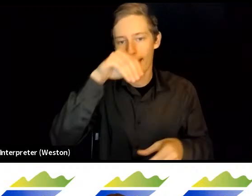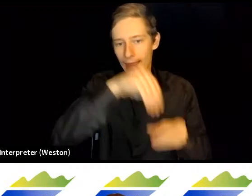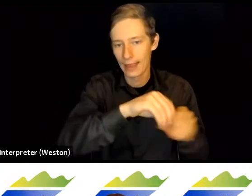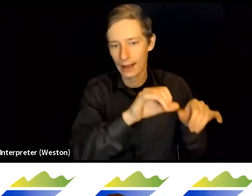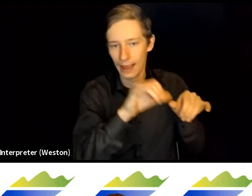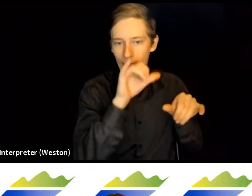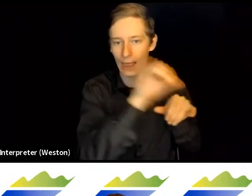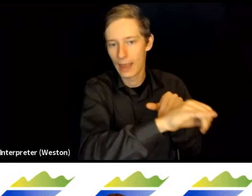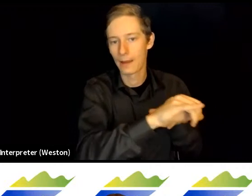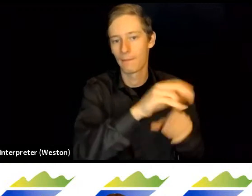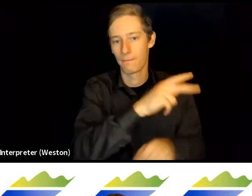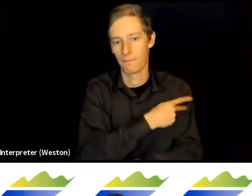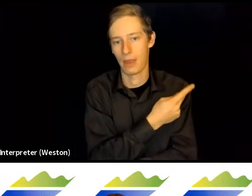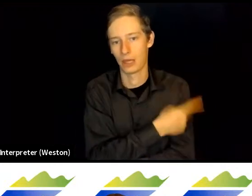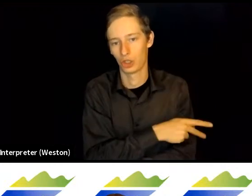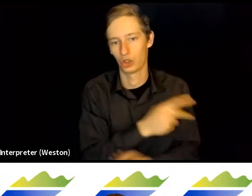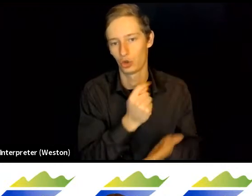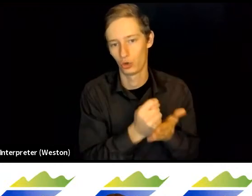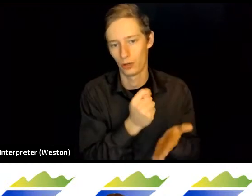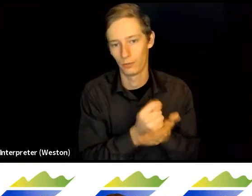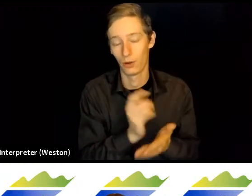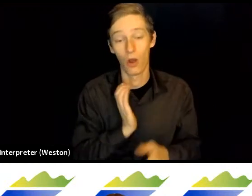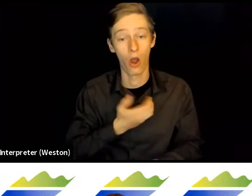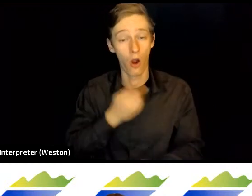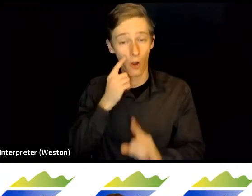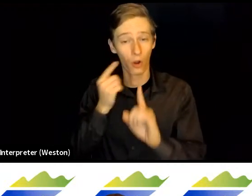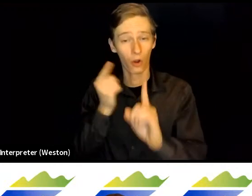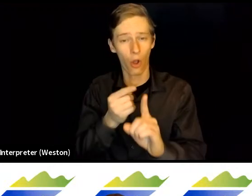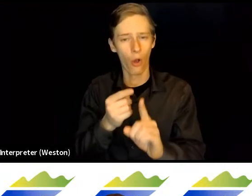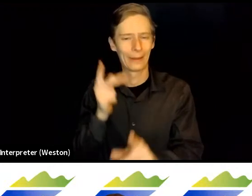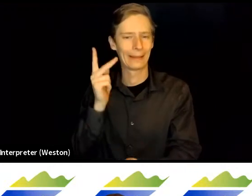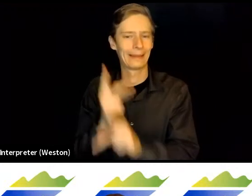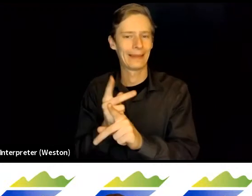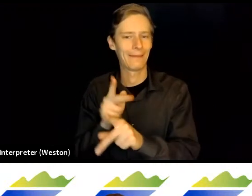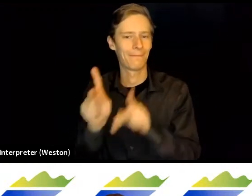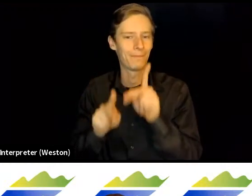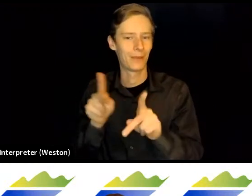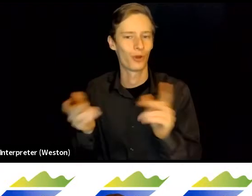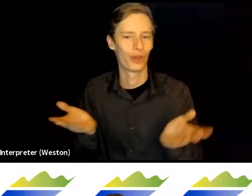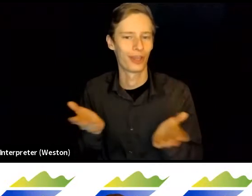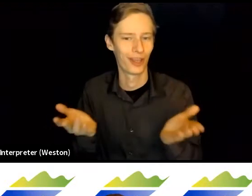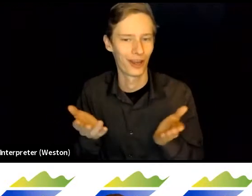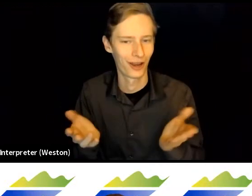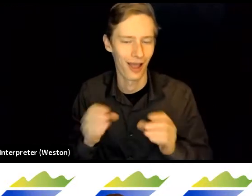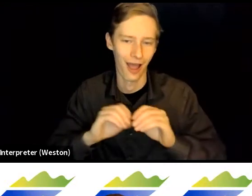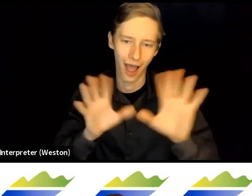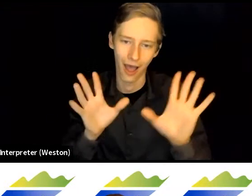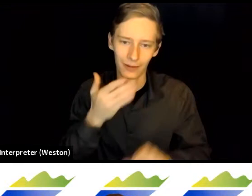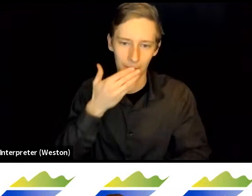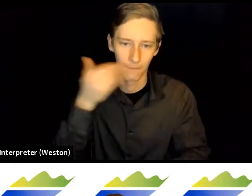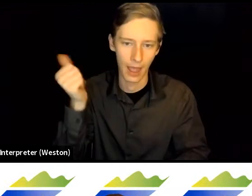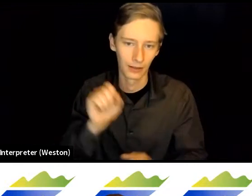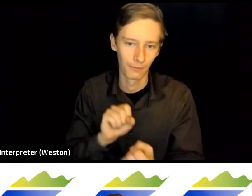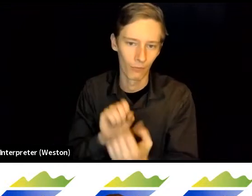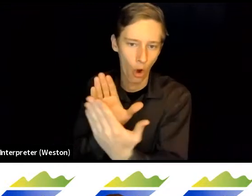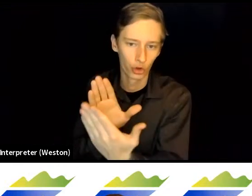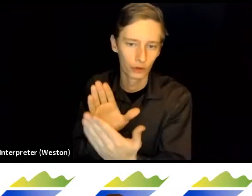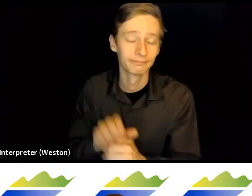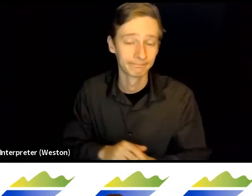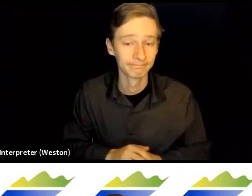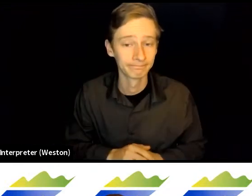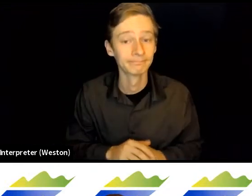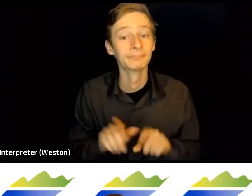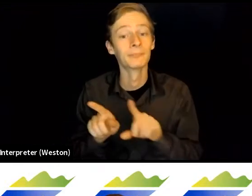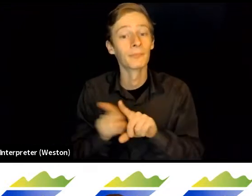in our community, treat them here. Obviously, we believe that that's the best approach to it. I also think